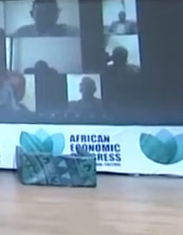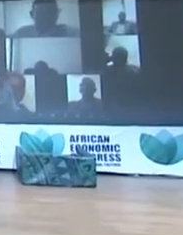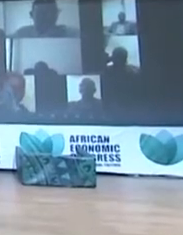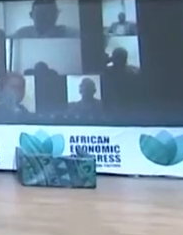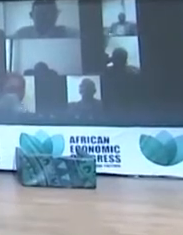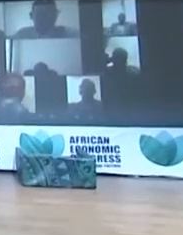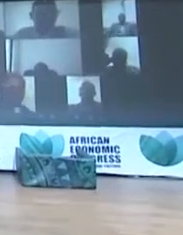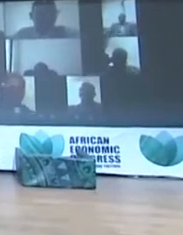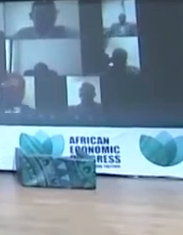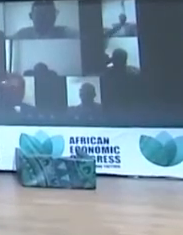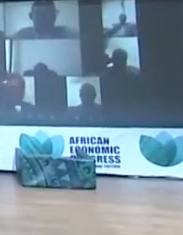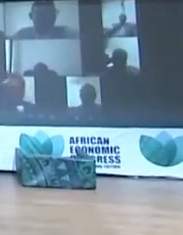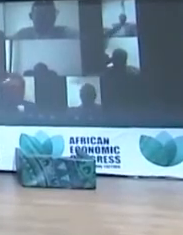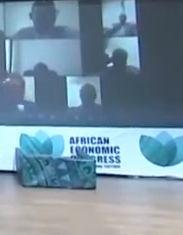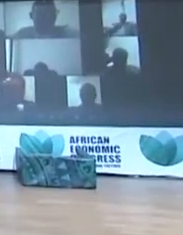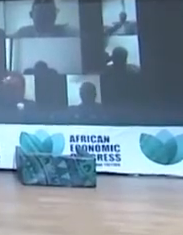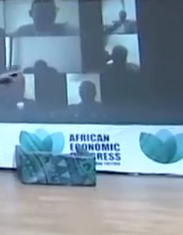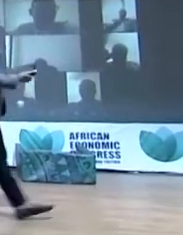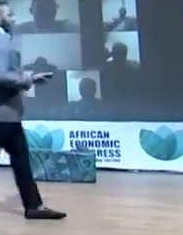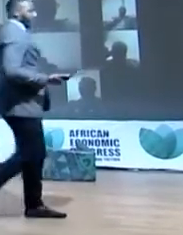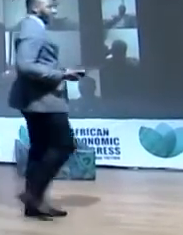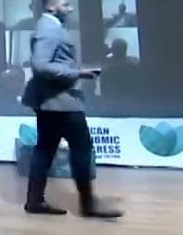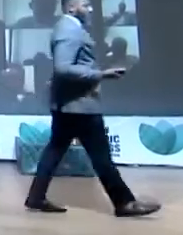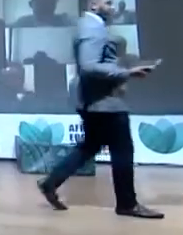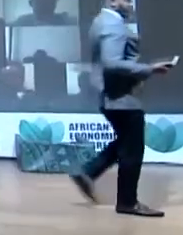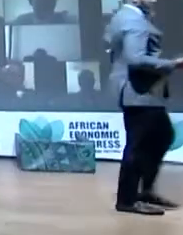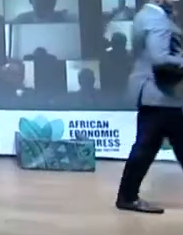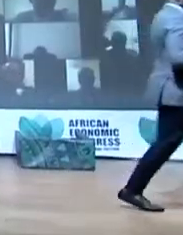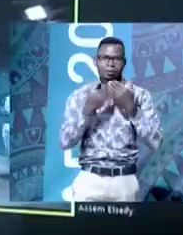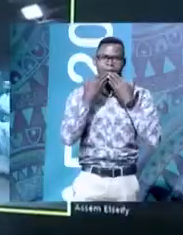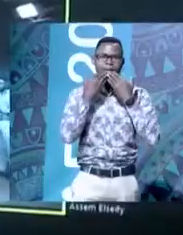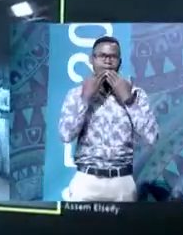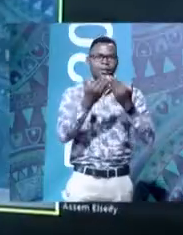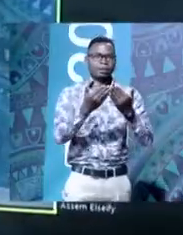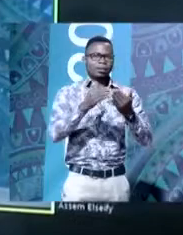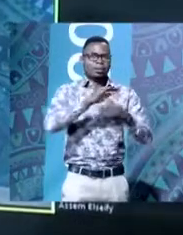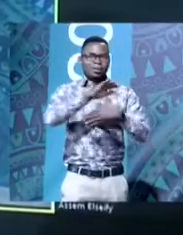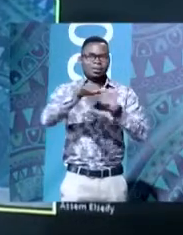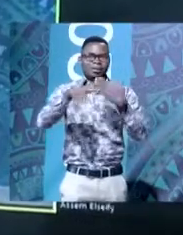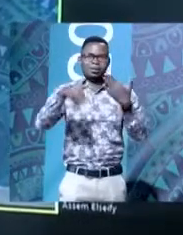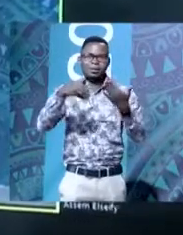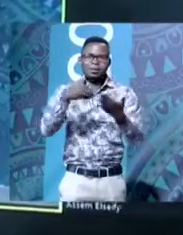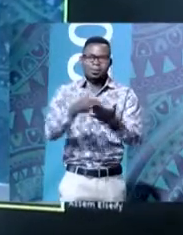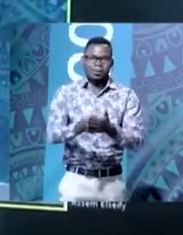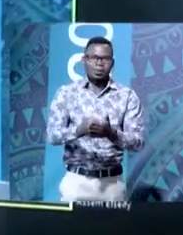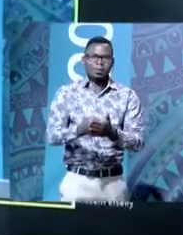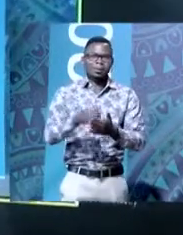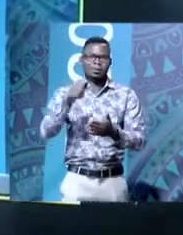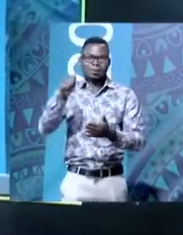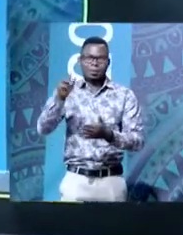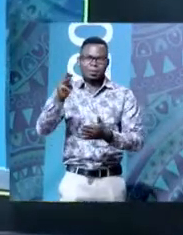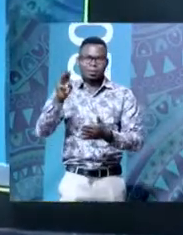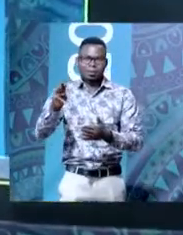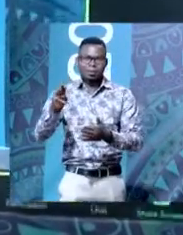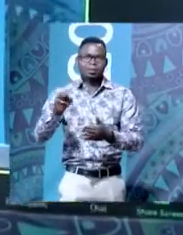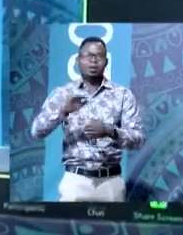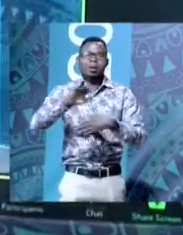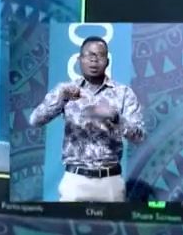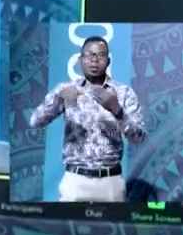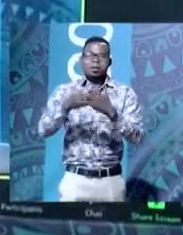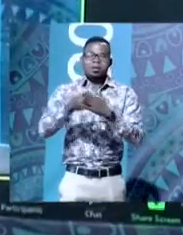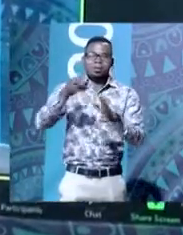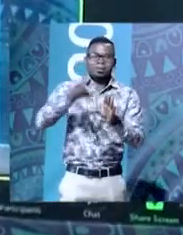from yes, here. Yes, please do. All right, thank you very much, ambassadors, and thank you all for joining us as we